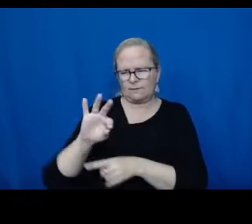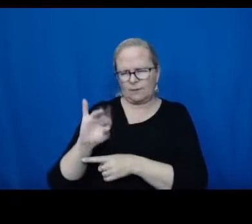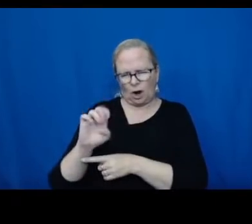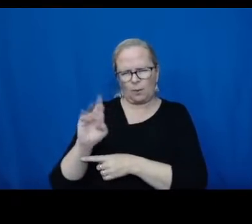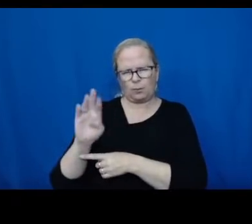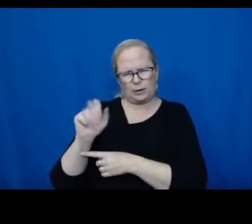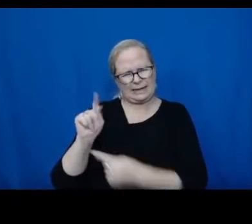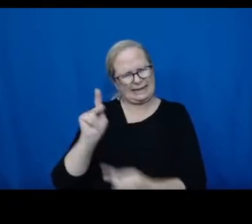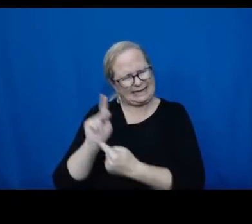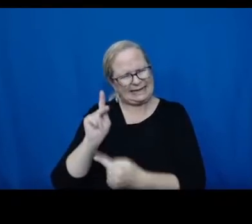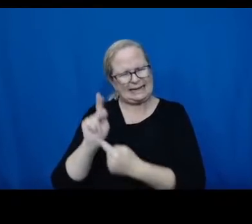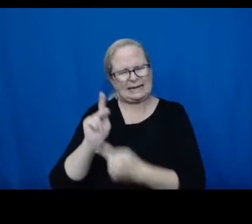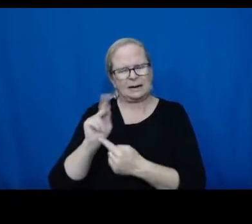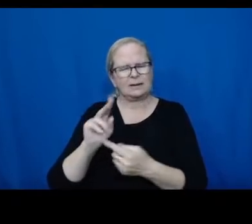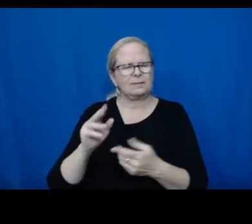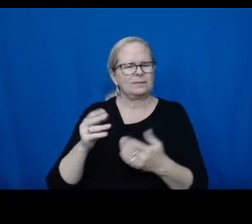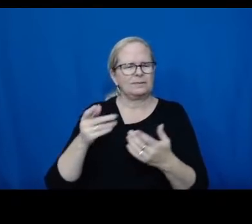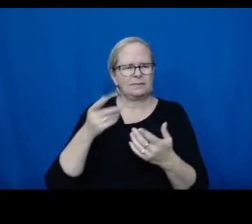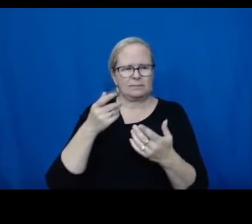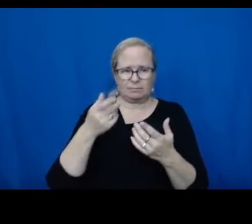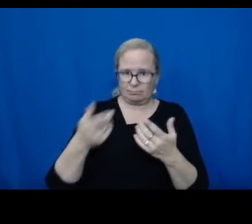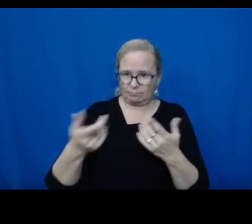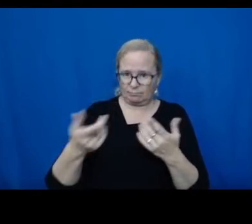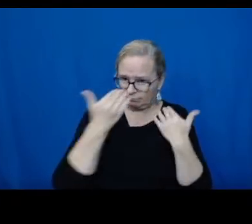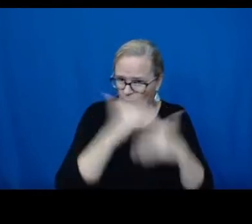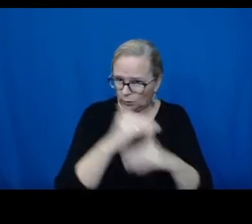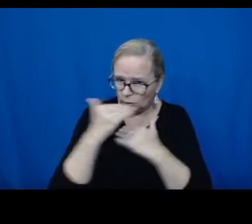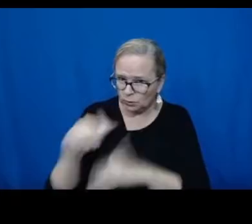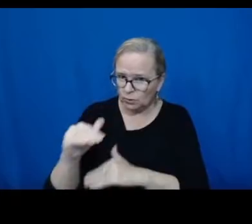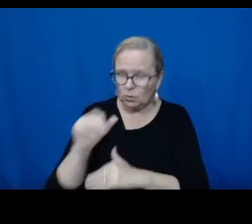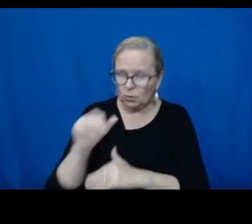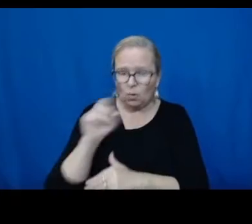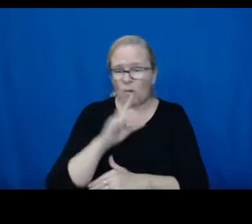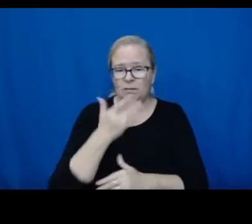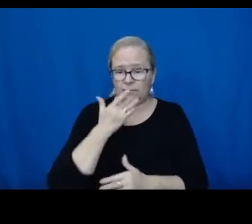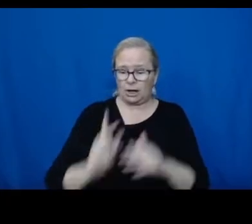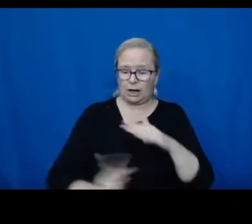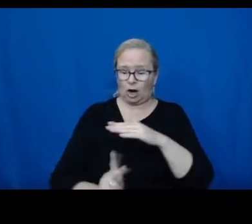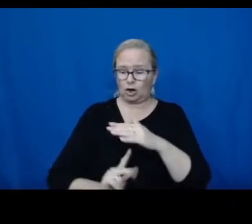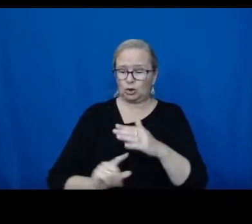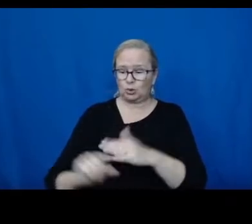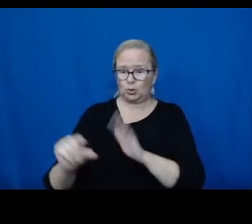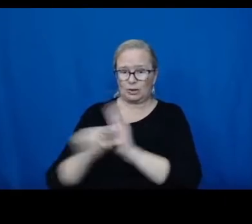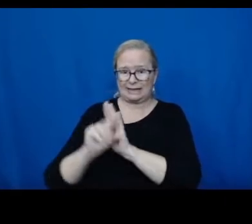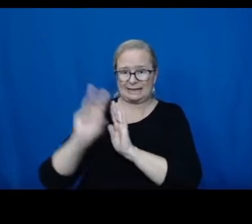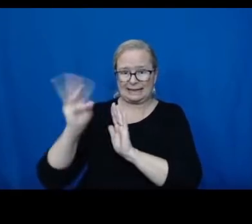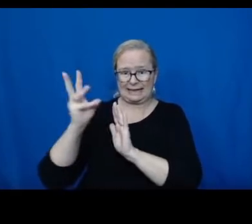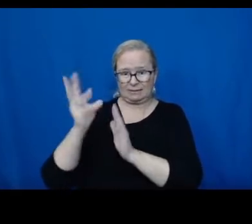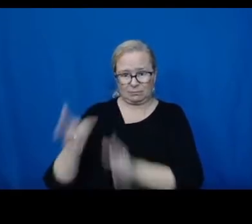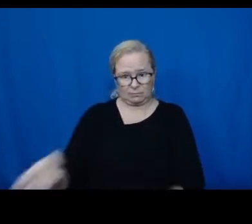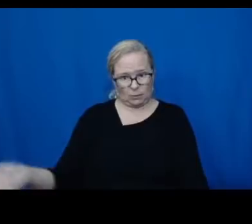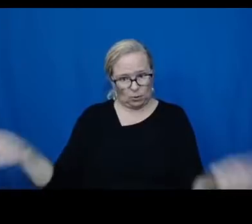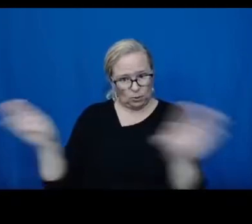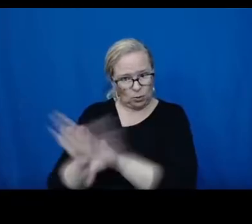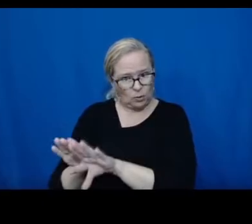masking mandates in every single jurisdiction for K-3s. And I was listening to the Premier today speak during the press conference, and